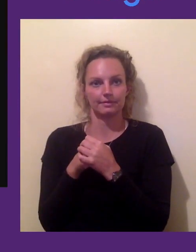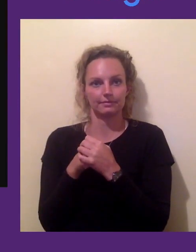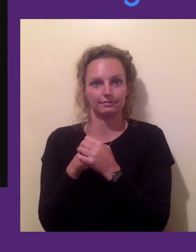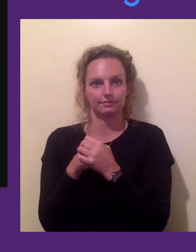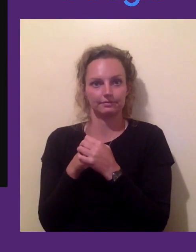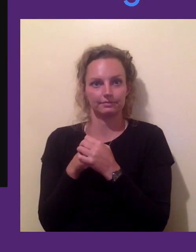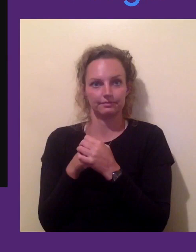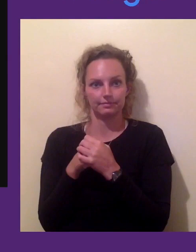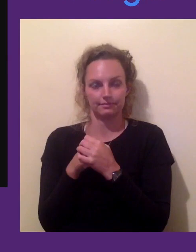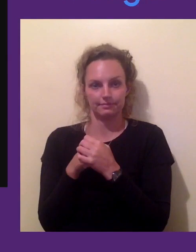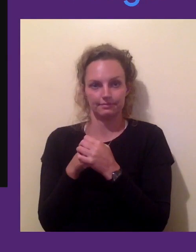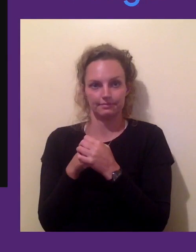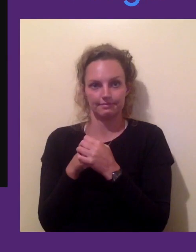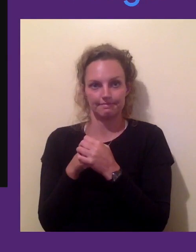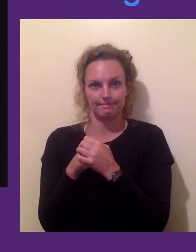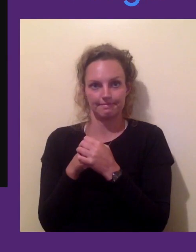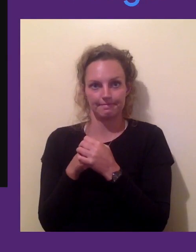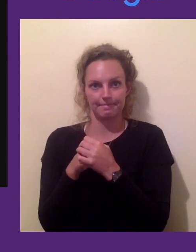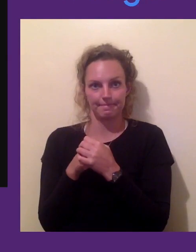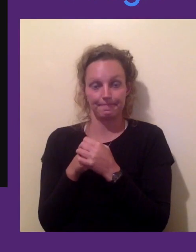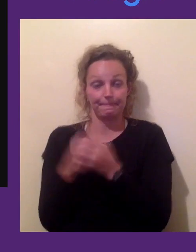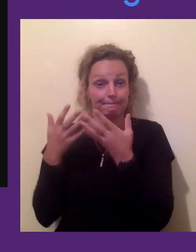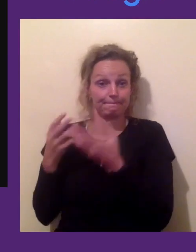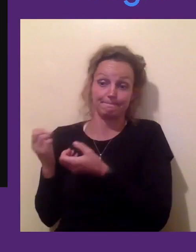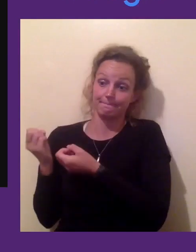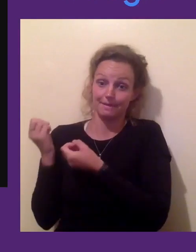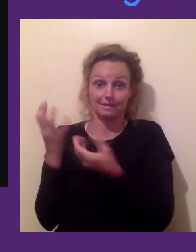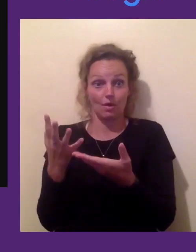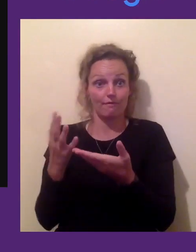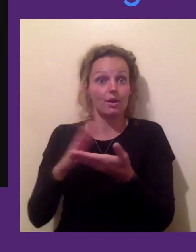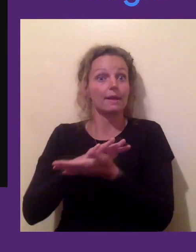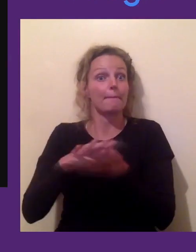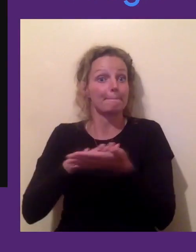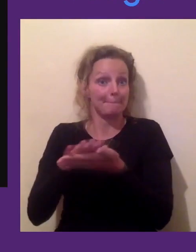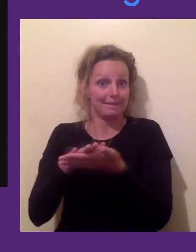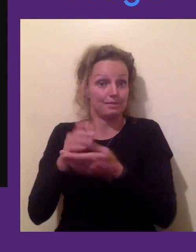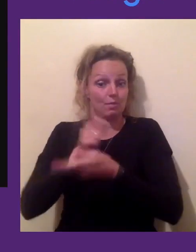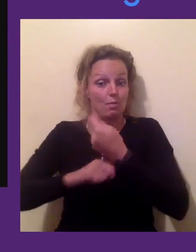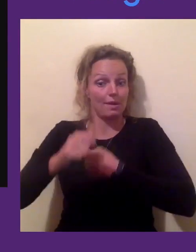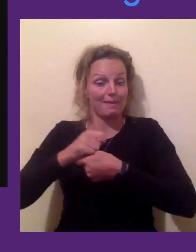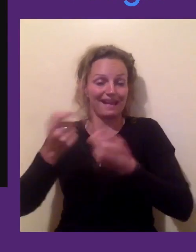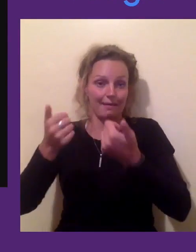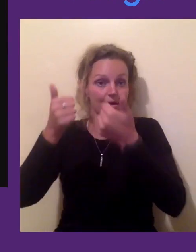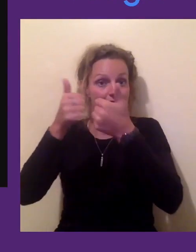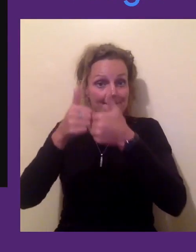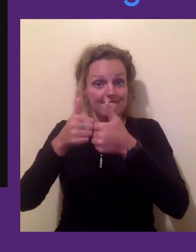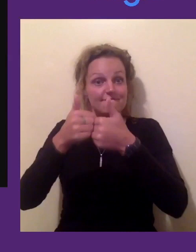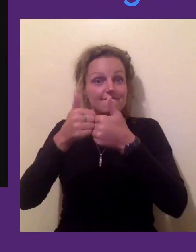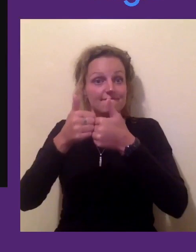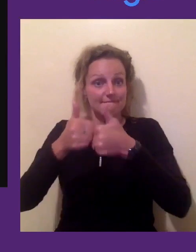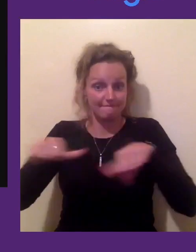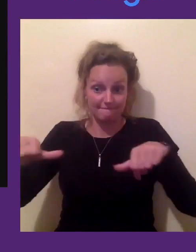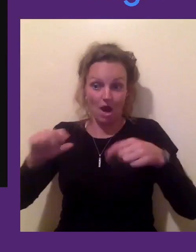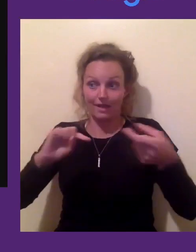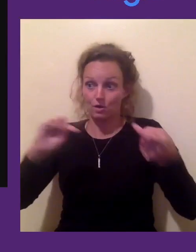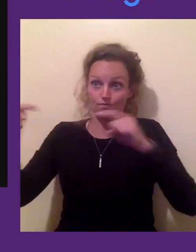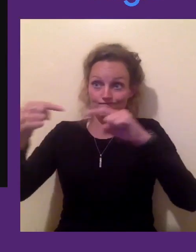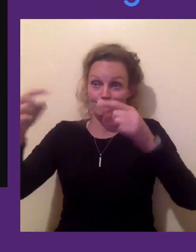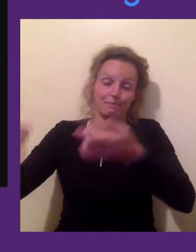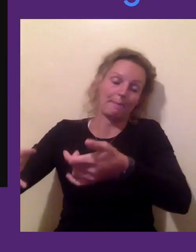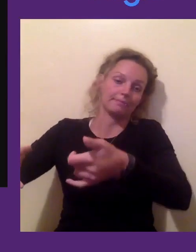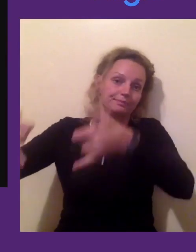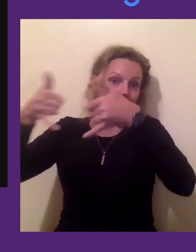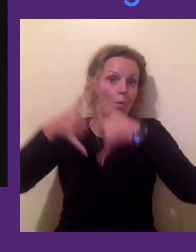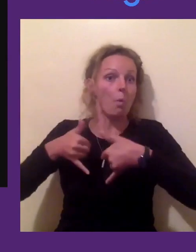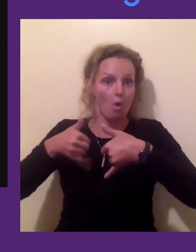This offering helped Atos being recognized as a finalist for the 22 Microsoft Inclusion and Changemaker Partner of the Year award. My colleagues met in Paris to